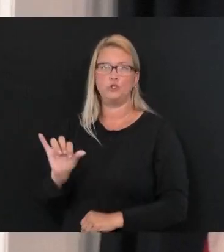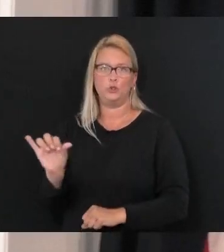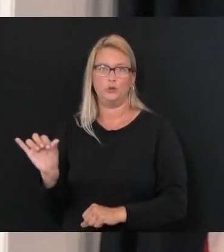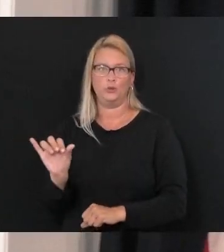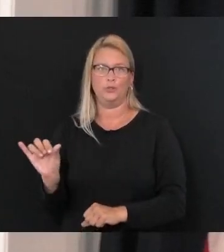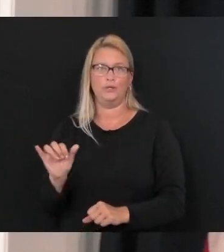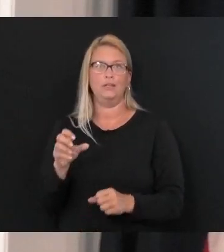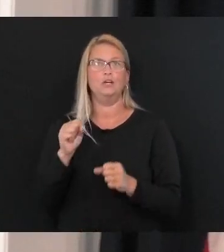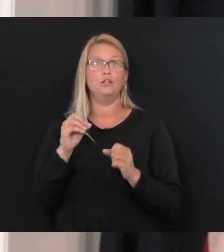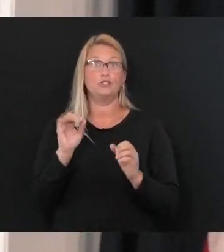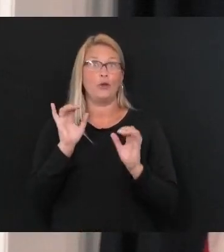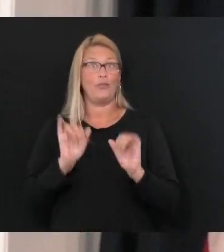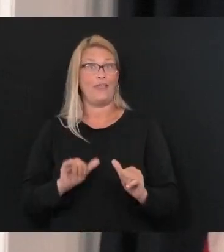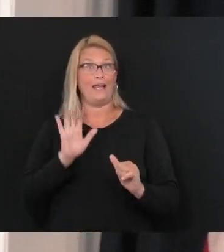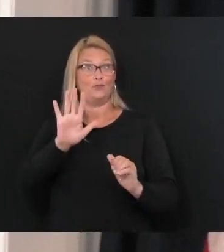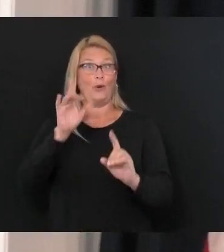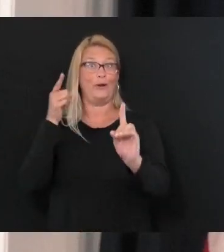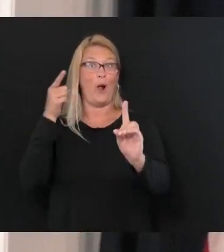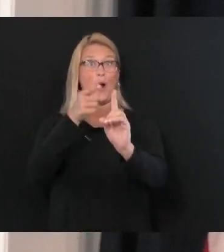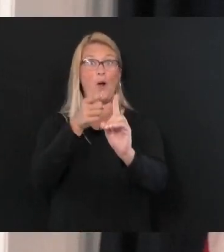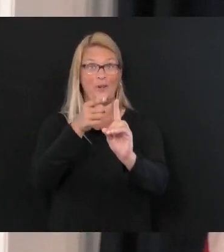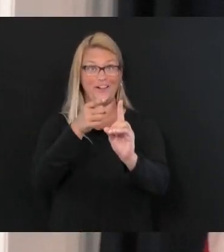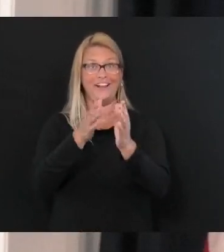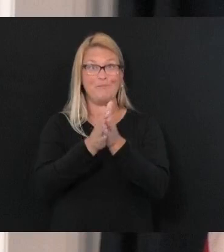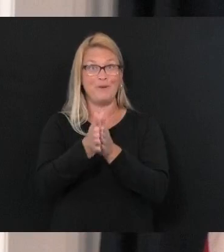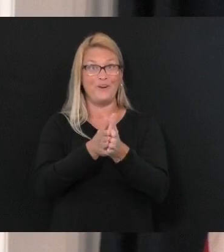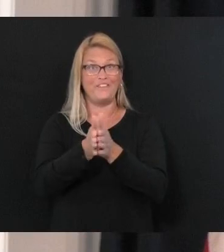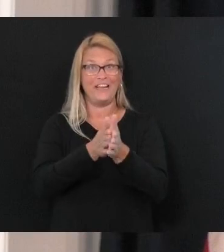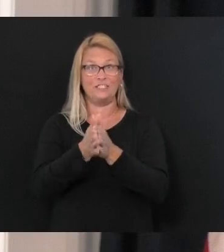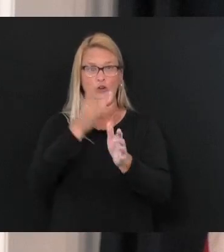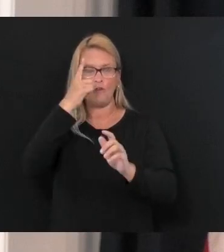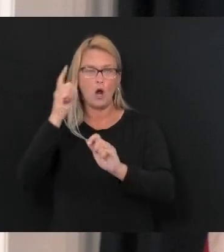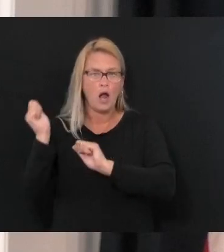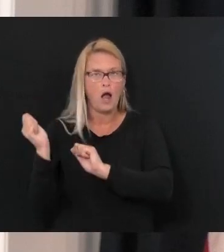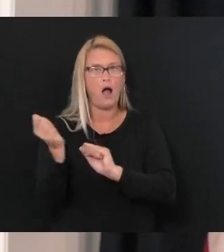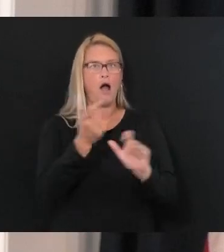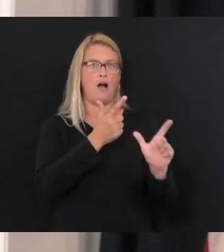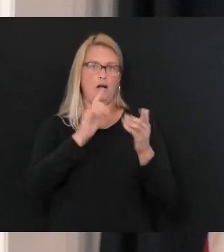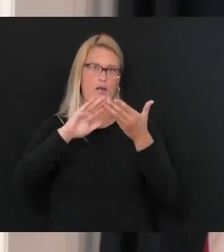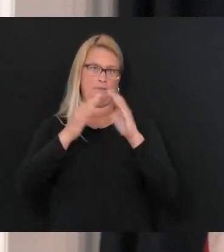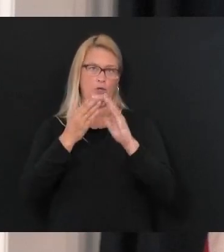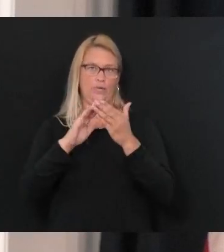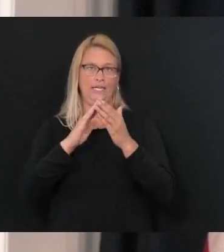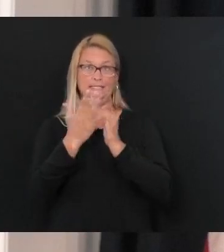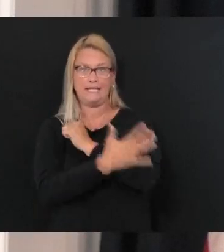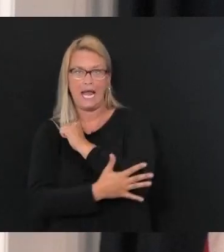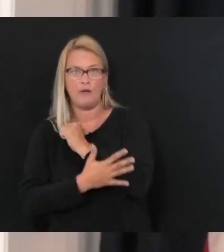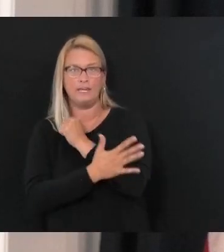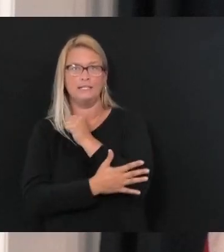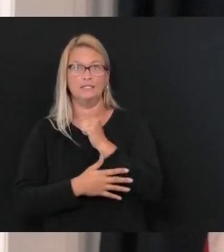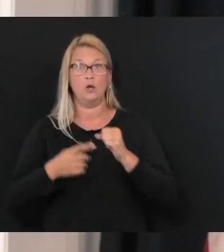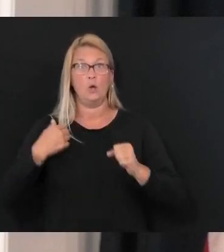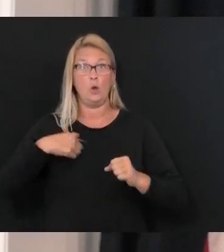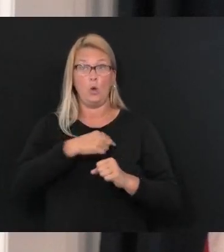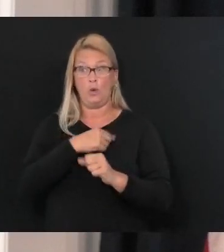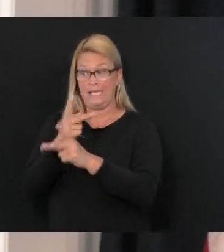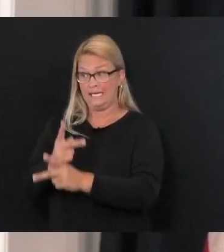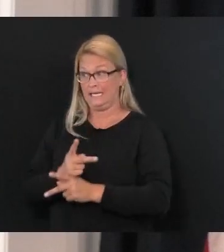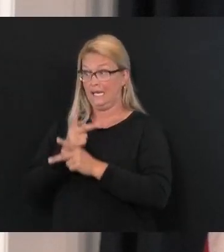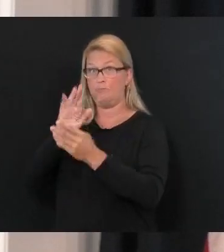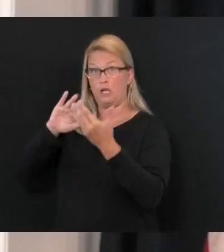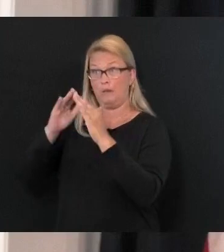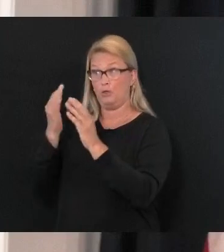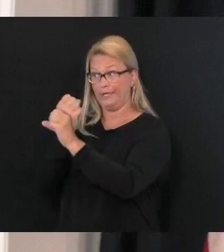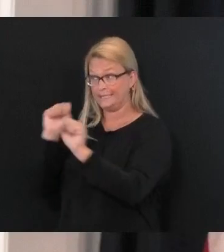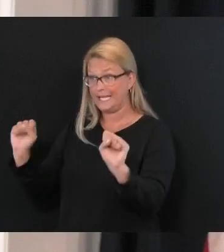really be an incentive to all of our communities, all of our counties, that the safer we keep our communities, wearing